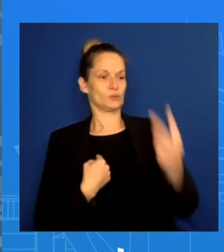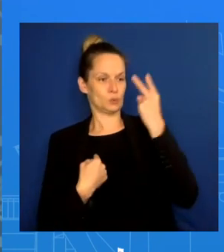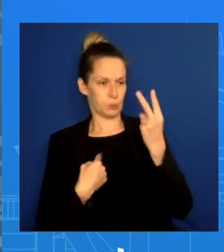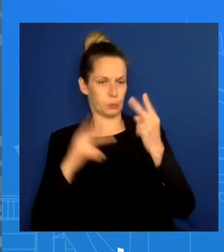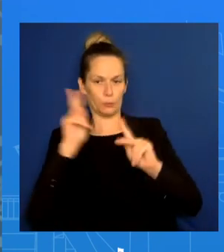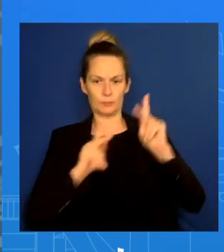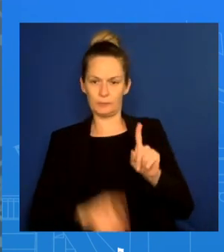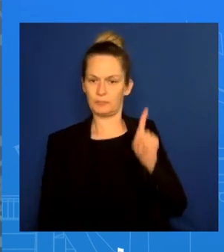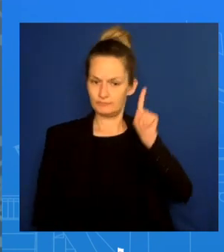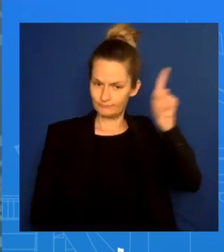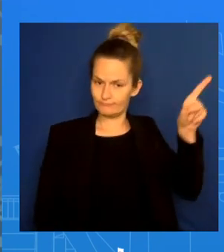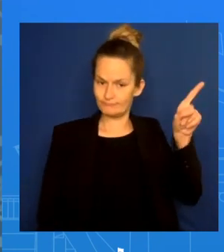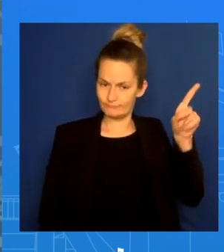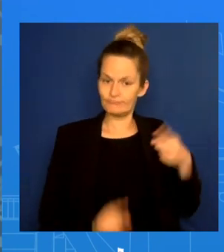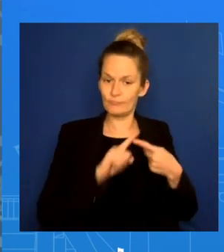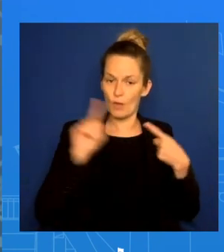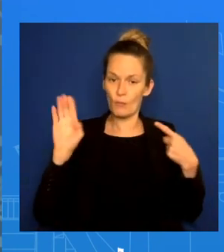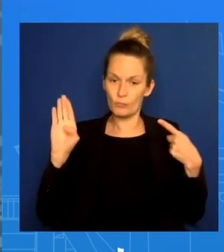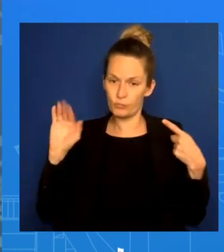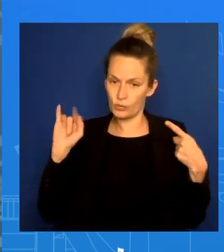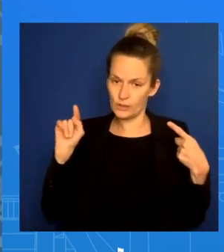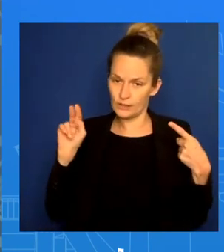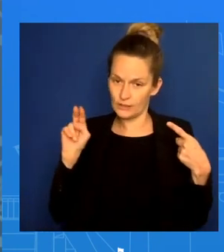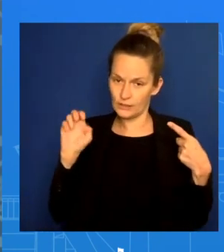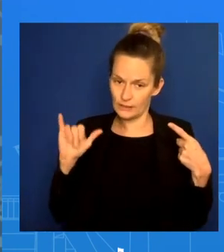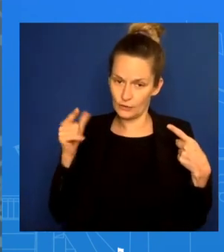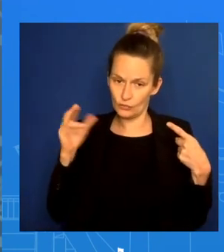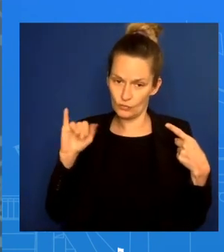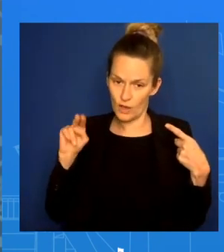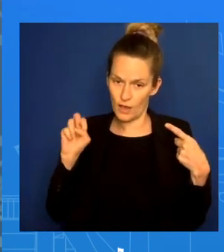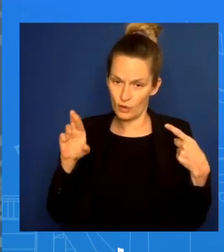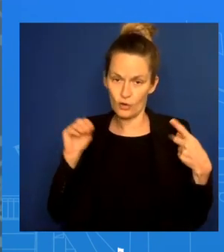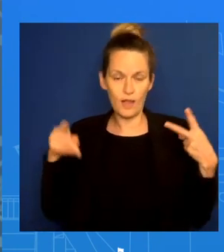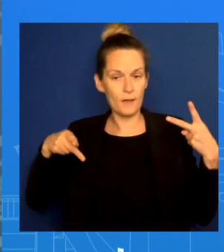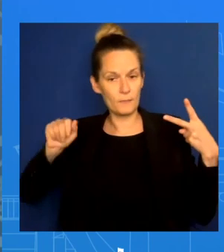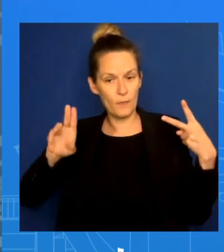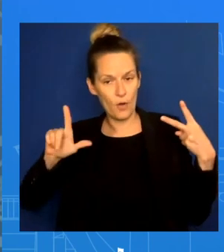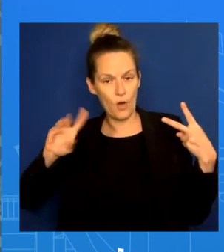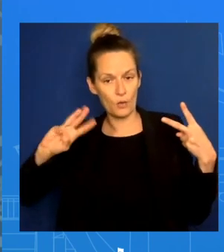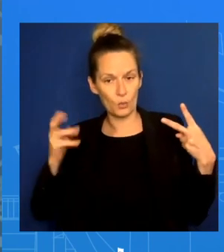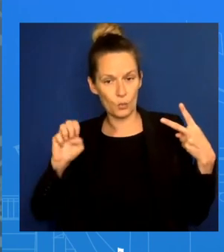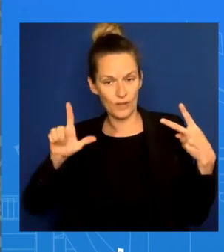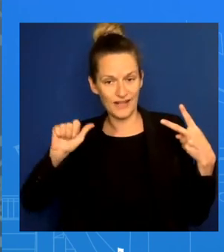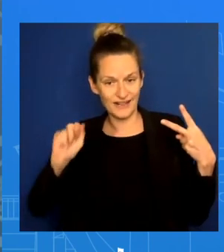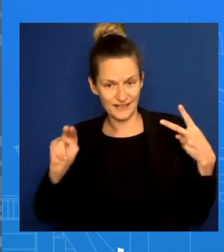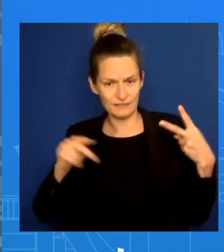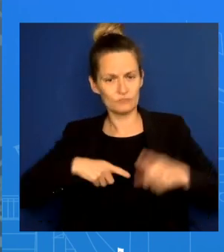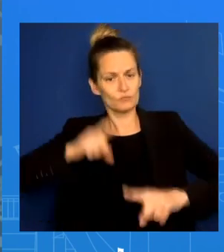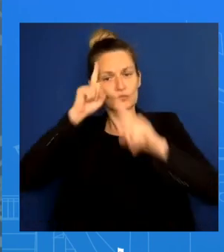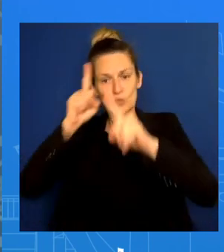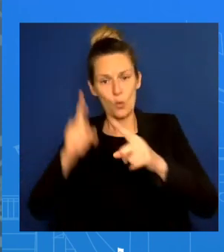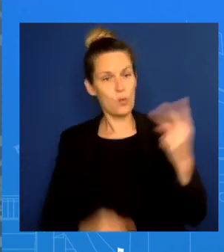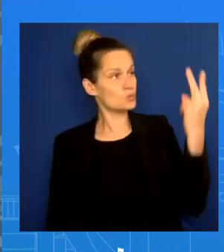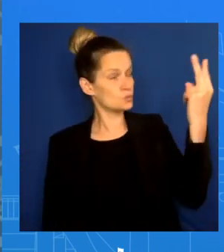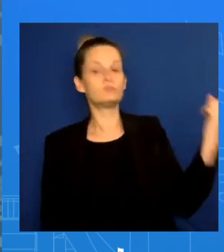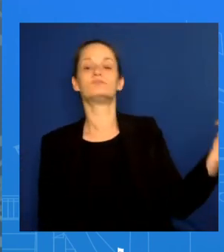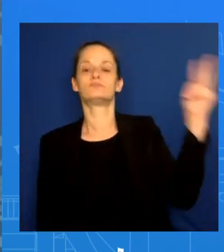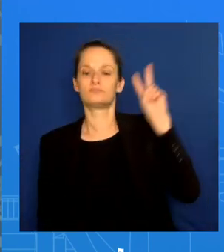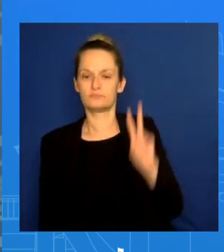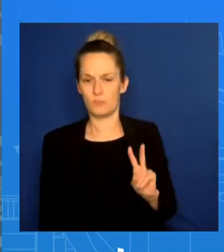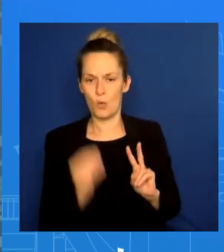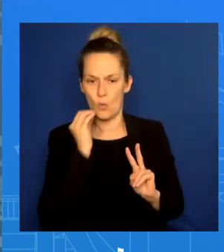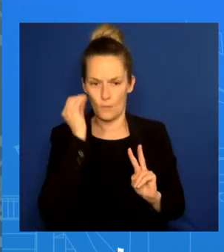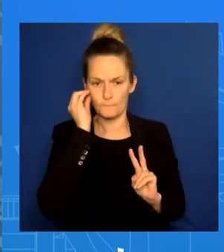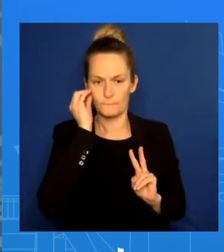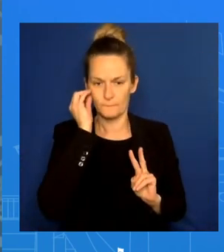We urge the Russians to move positively on that proposal so that we can get these two individuals home. The details of it, I think, are